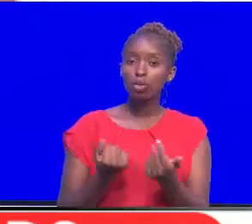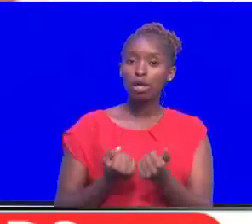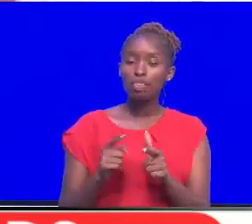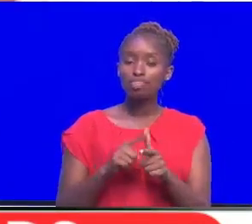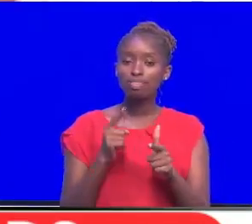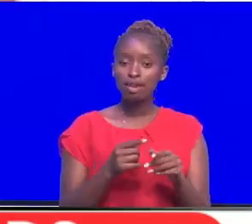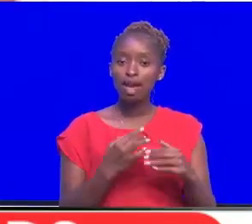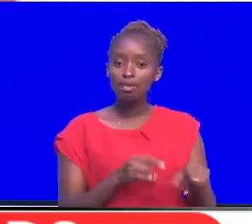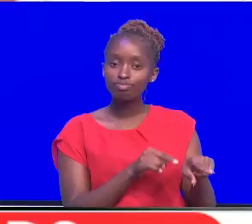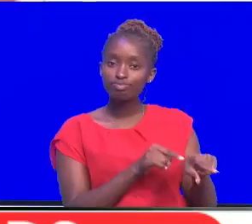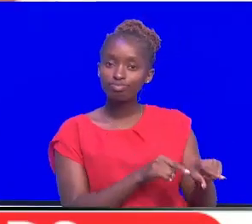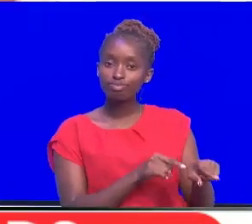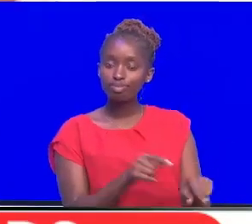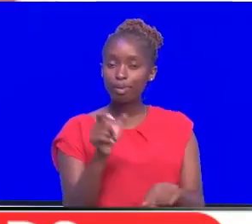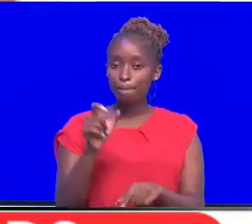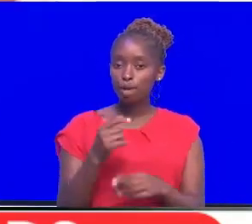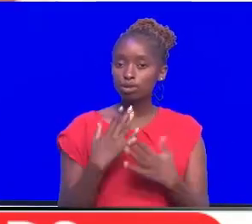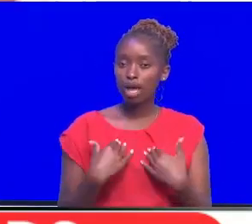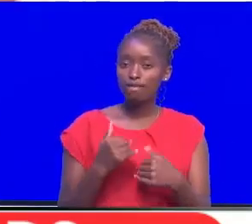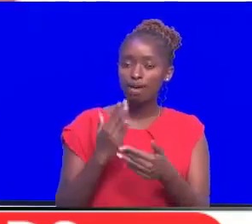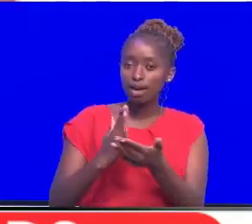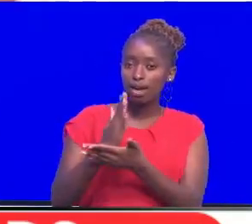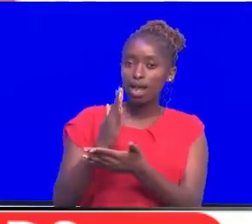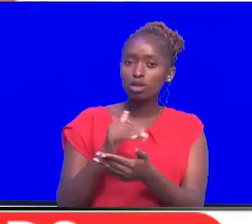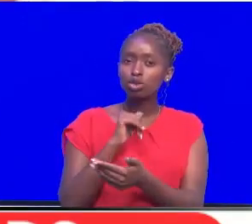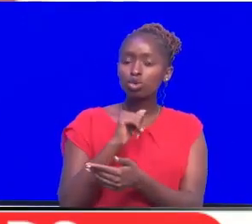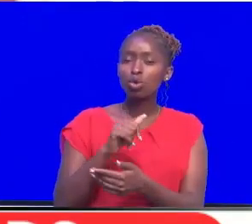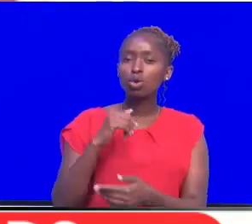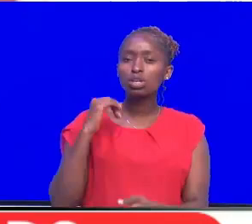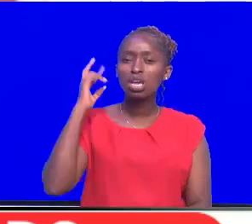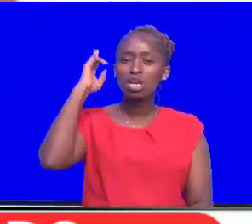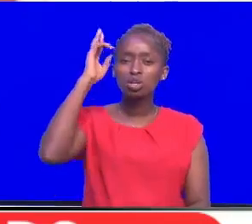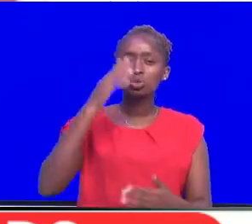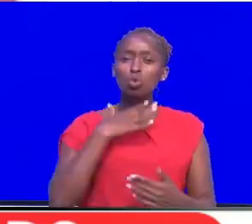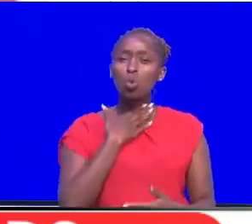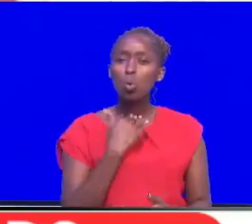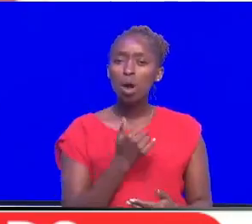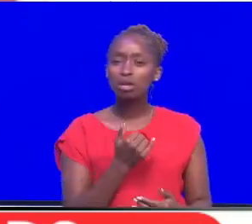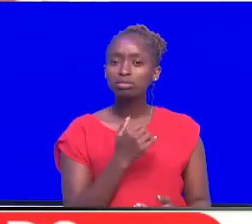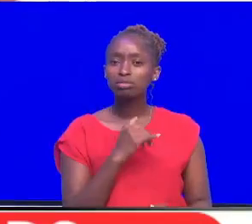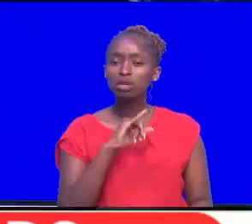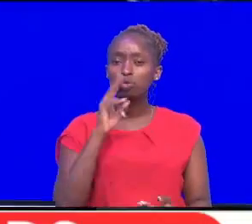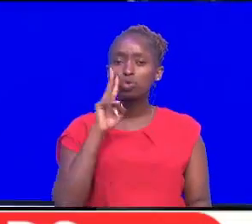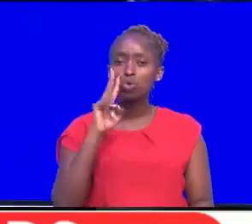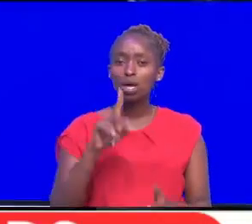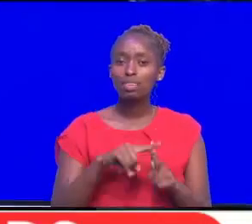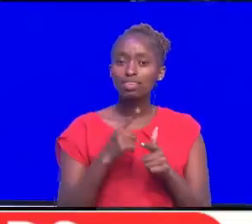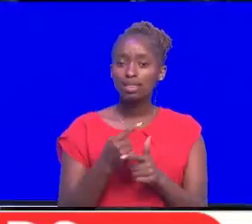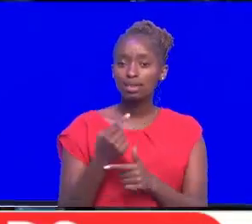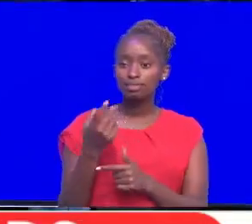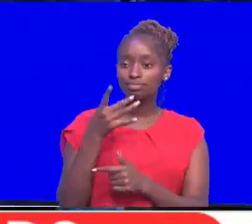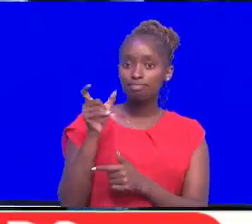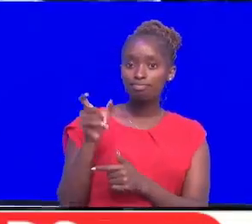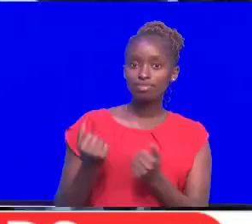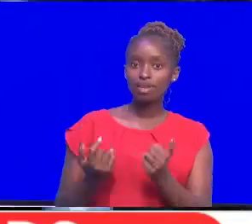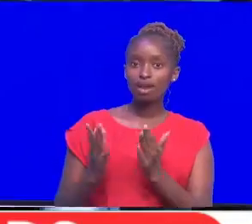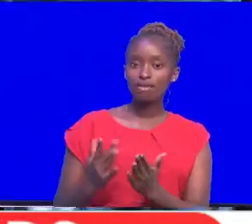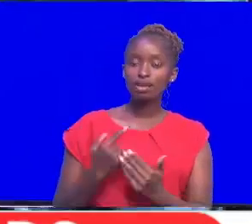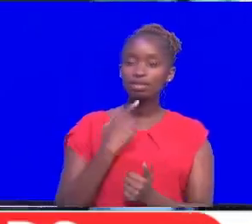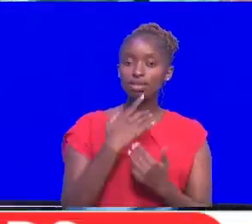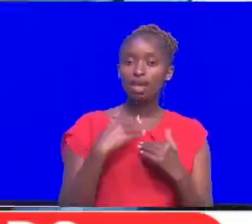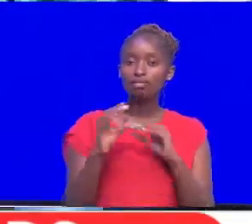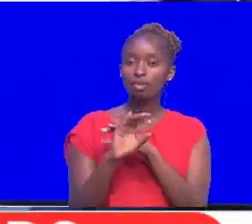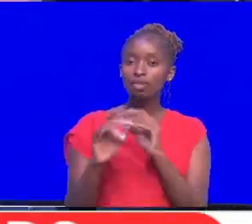haki. Si kumshtaki tu kwa sababu wamekuja wataka shilingi 200, amekwambia hana unamshtaki. NTSA has been running a